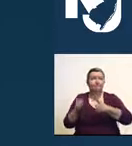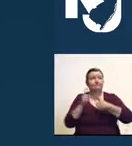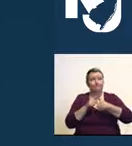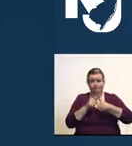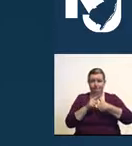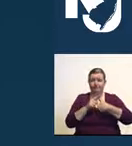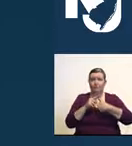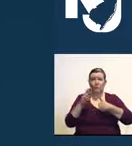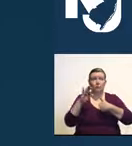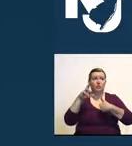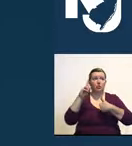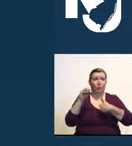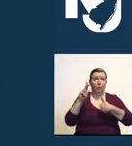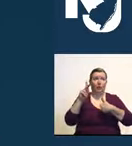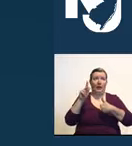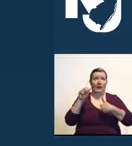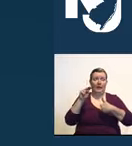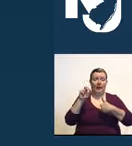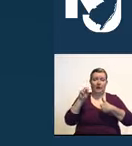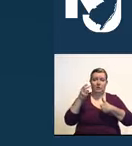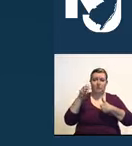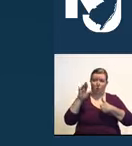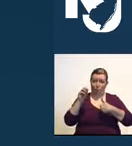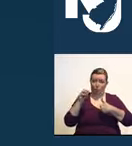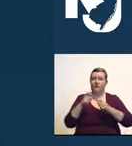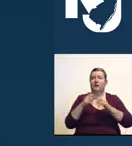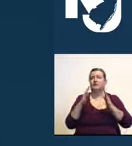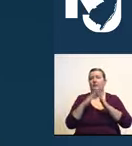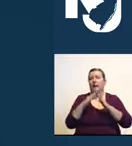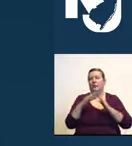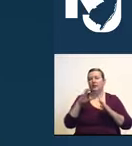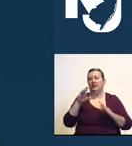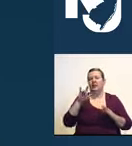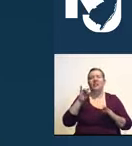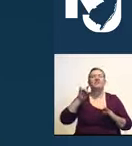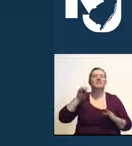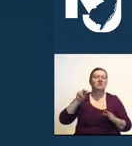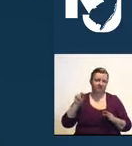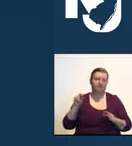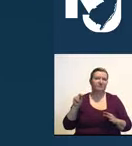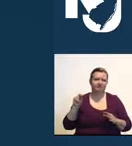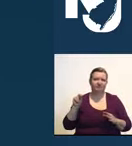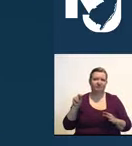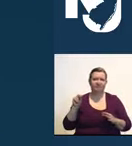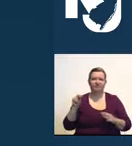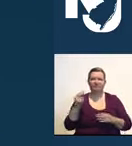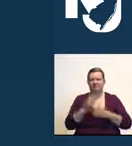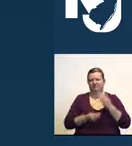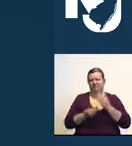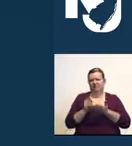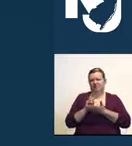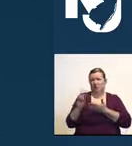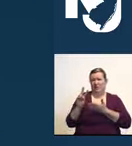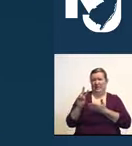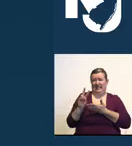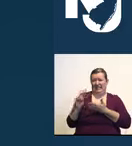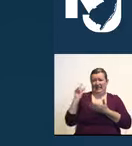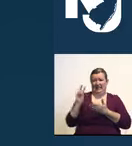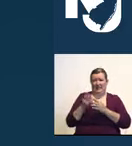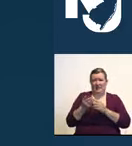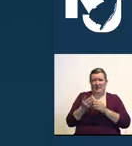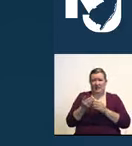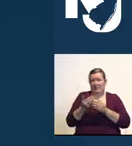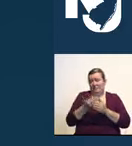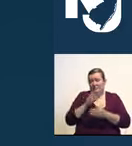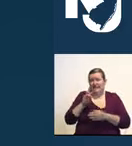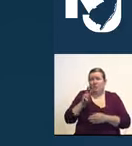Ricardo Caneshiro of Clifton, passed away just 2 weeks before his 62nd birthday. Ricardo had come to New